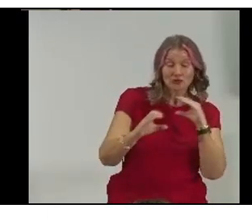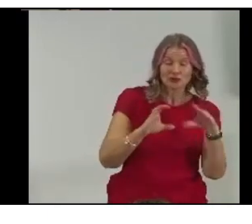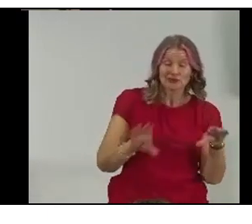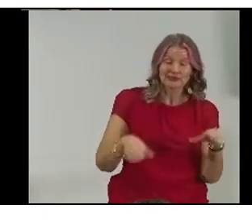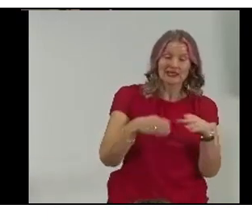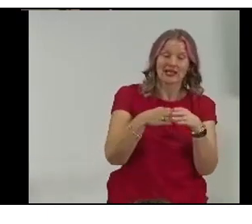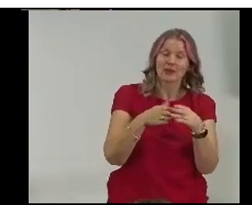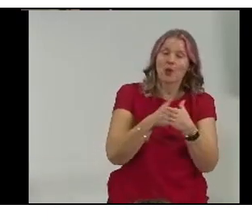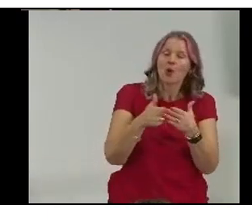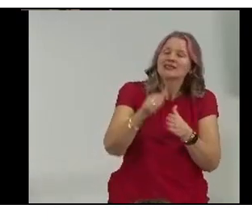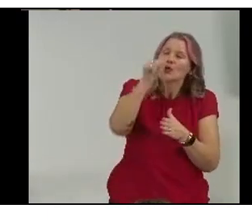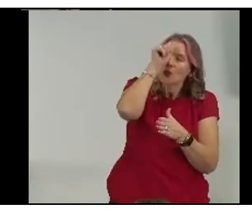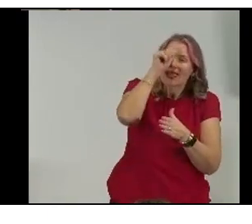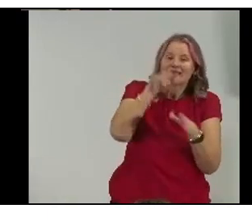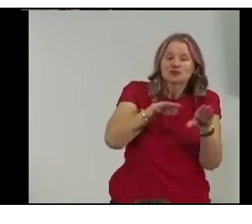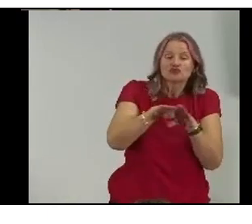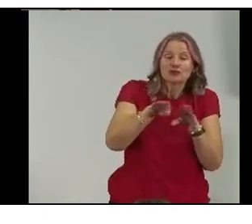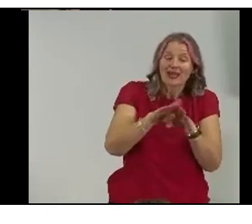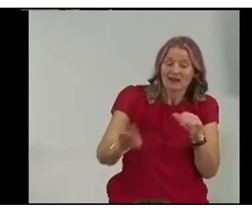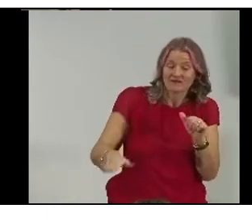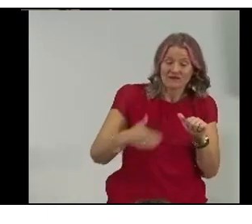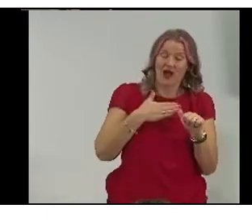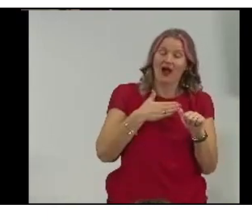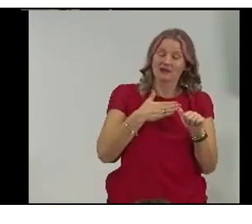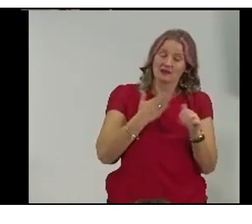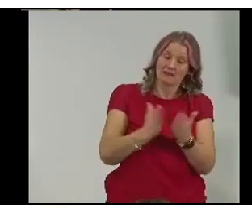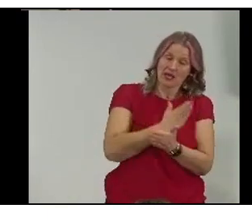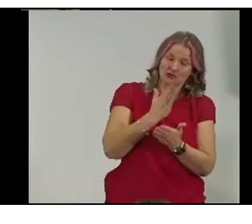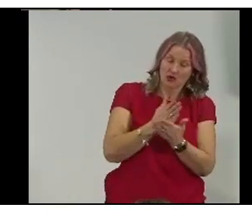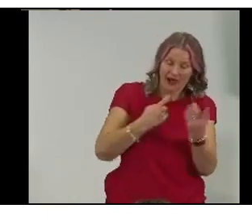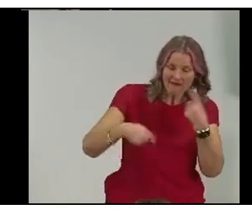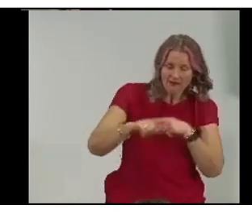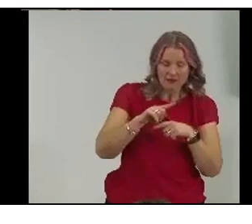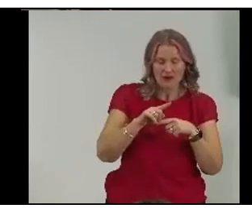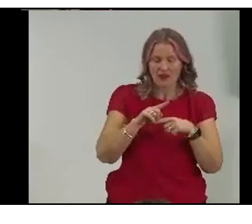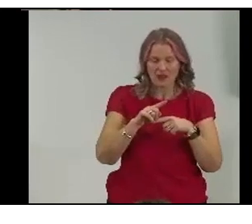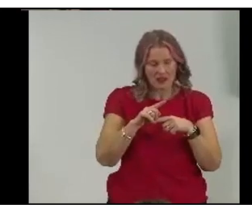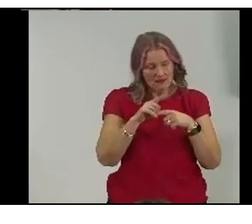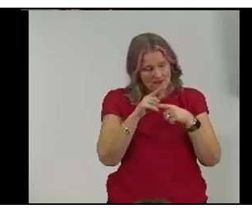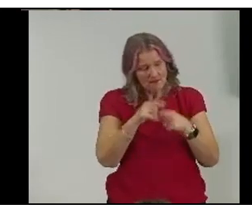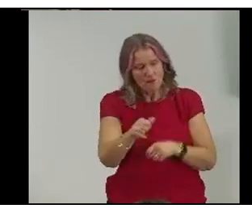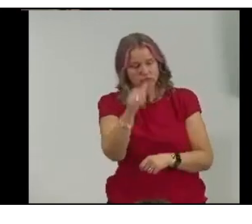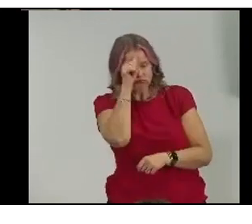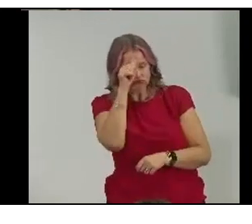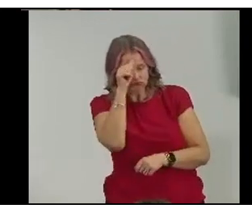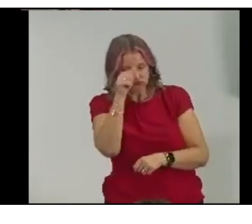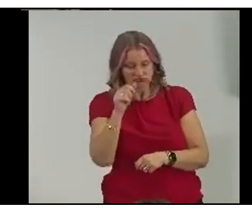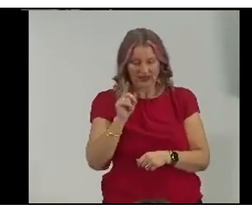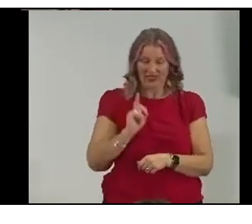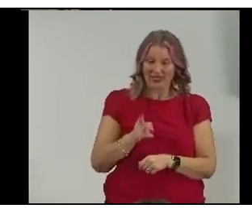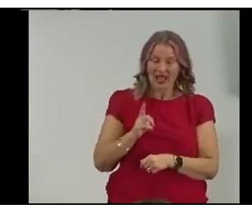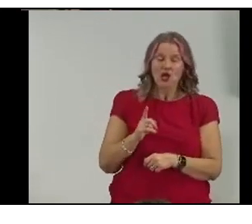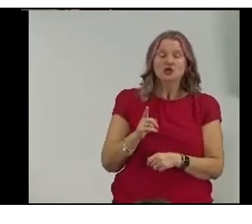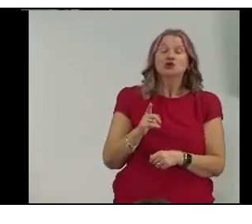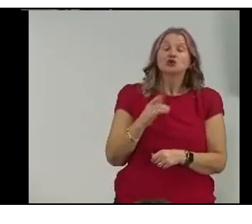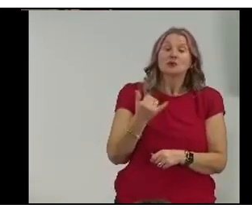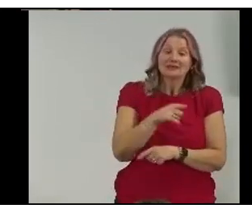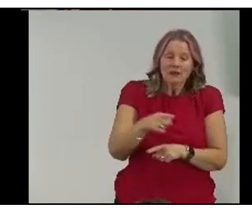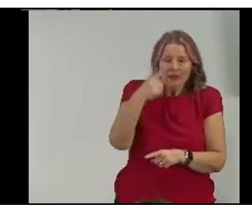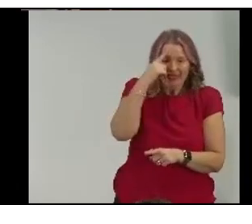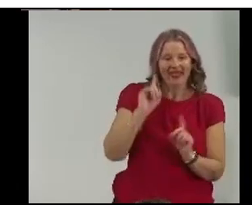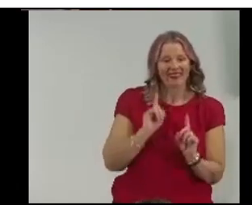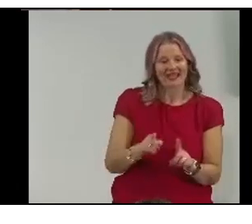we do an awareness training first, just to make sure that everyone is on the same page, because we notice that that's where sometimes a gap